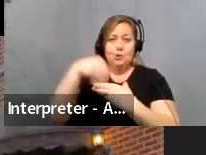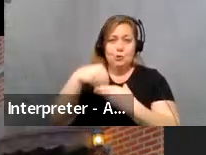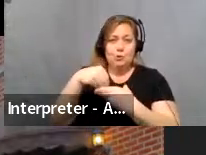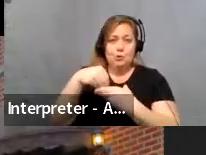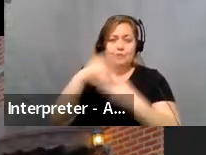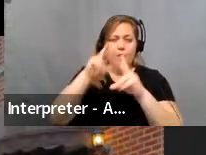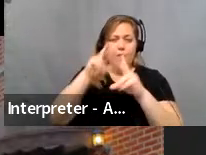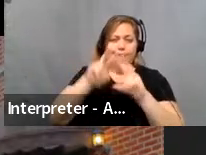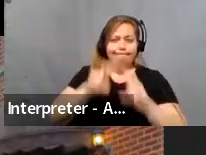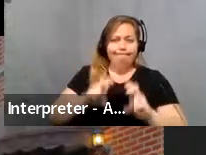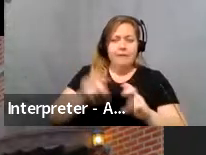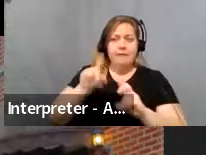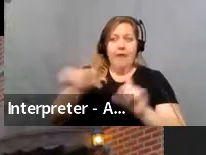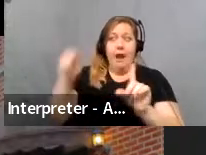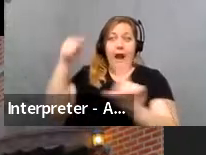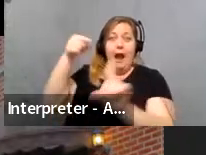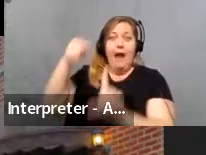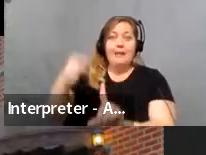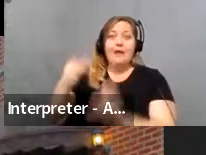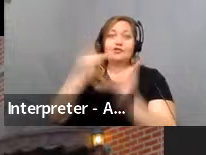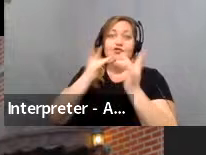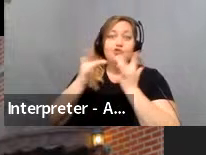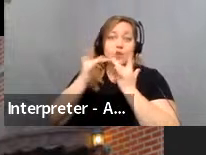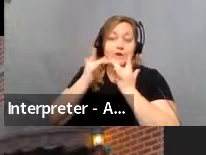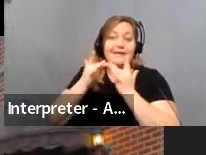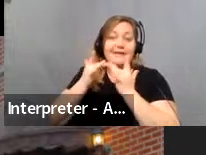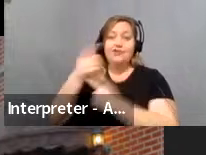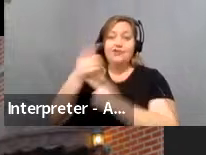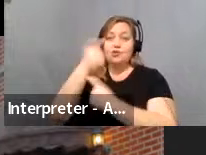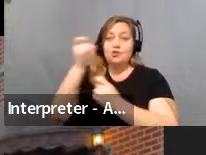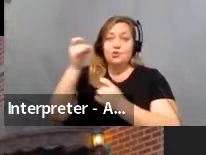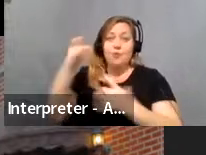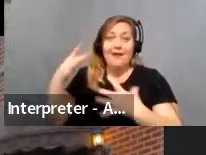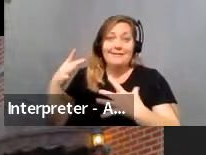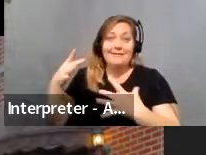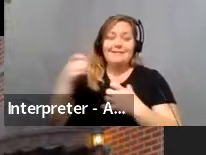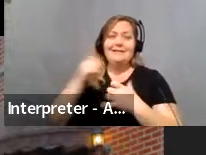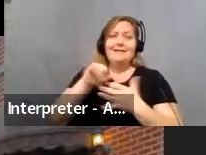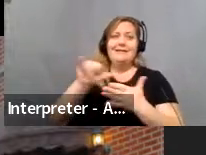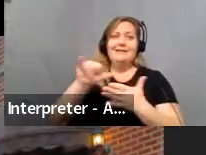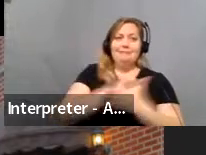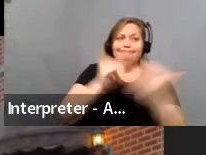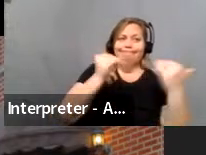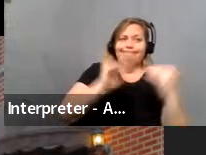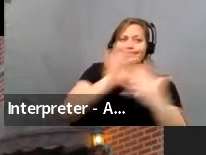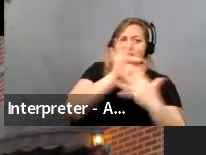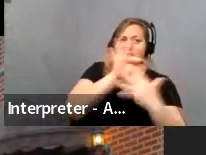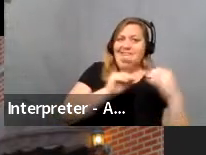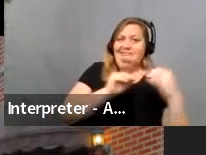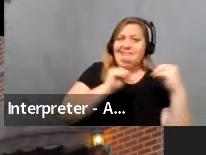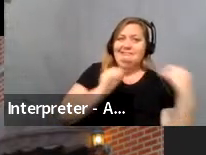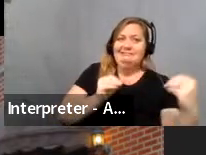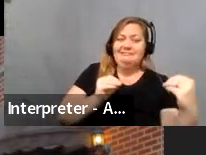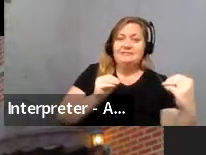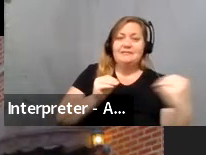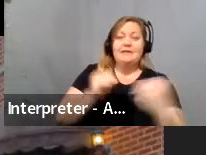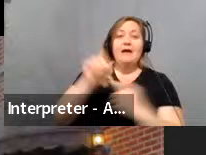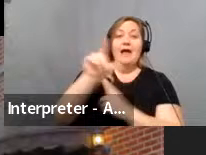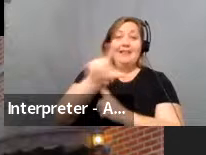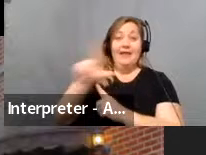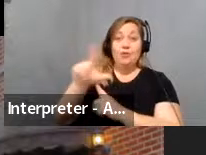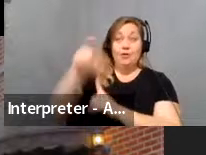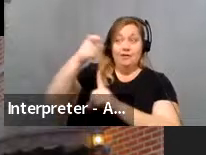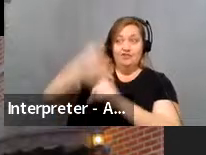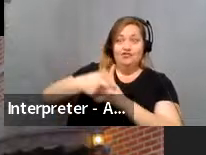shortage and affordability crisis have severely limited New Yorkers' housing choices. In a tight housing market, landlords can charge high